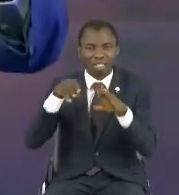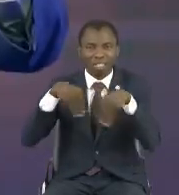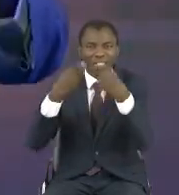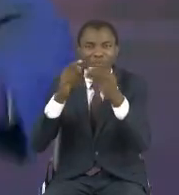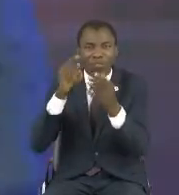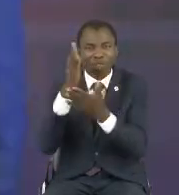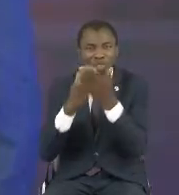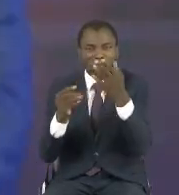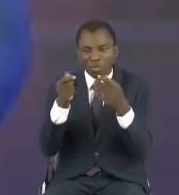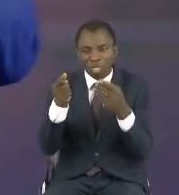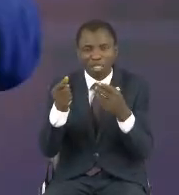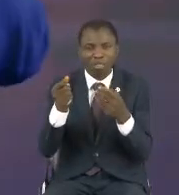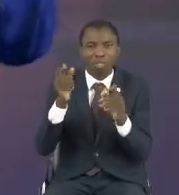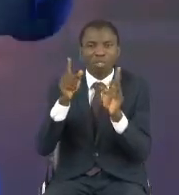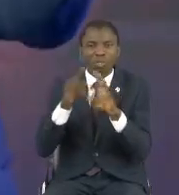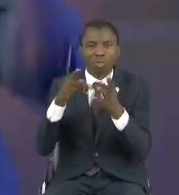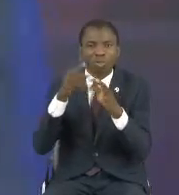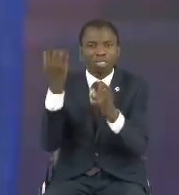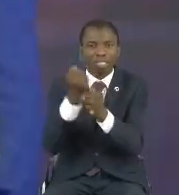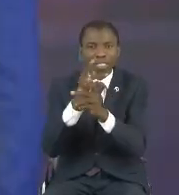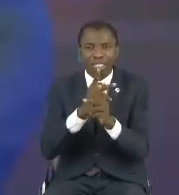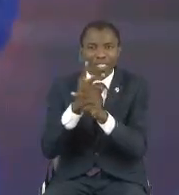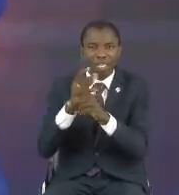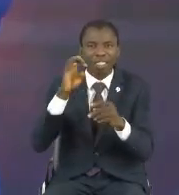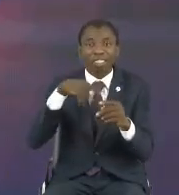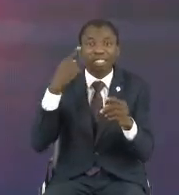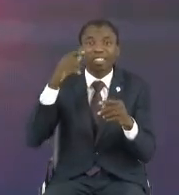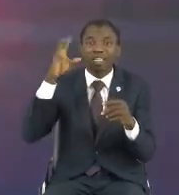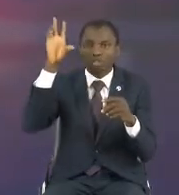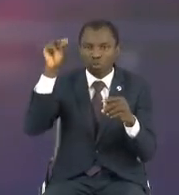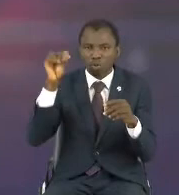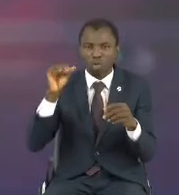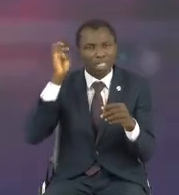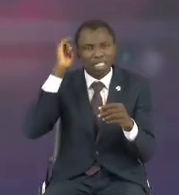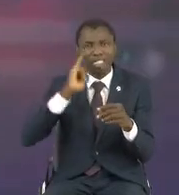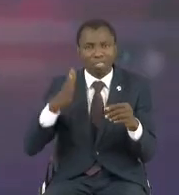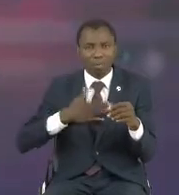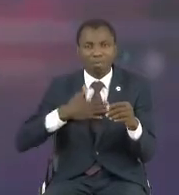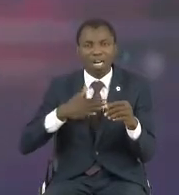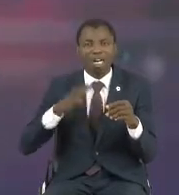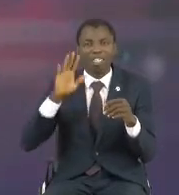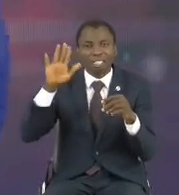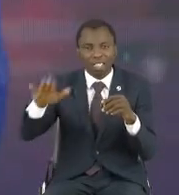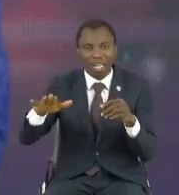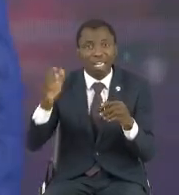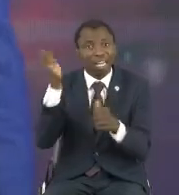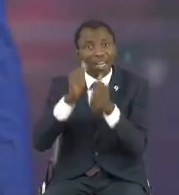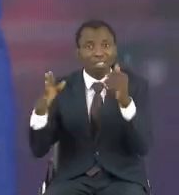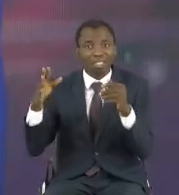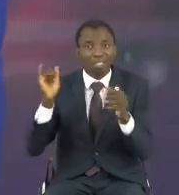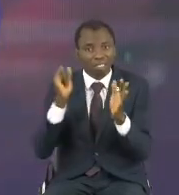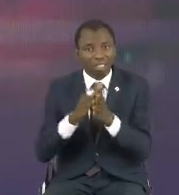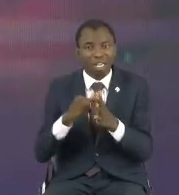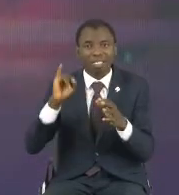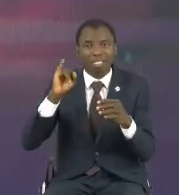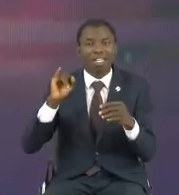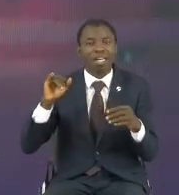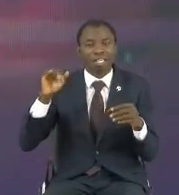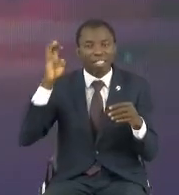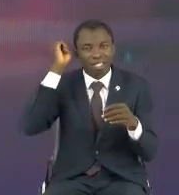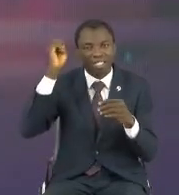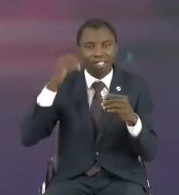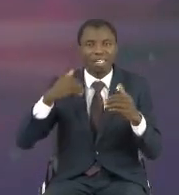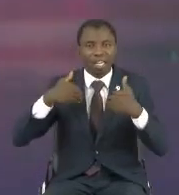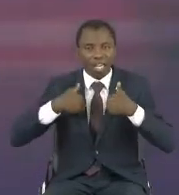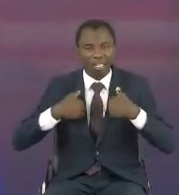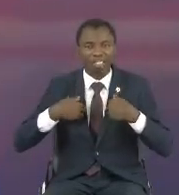No, it says, it's my child. And everything he has, he will hand over to that child. You know what God is